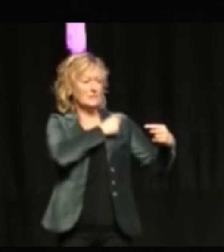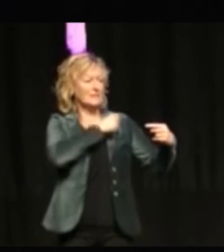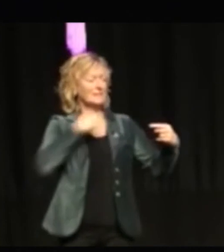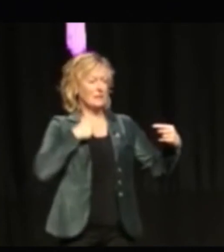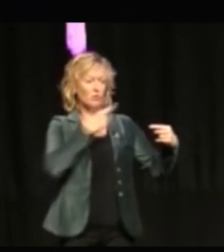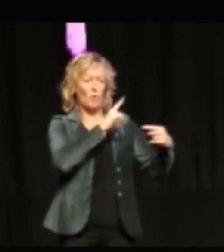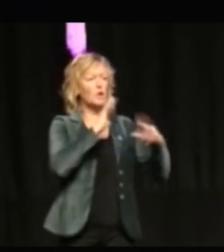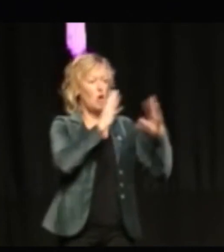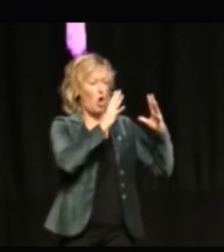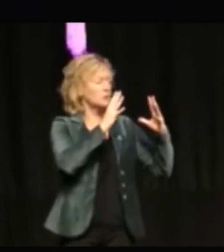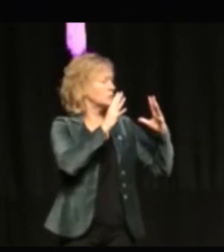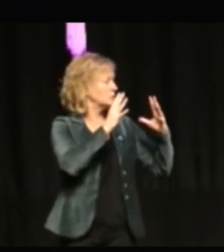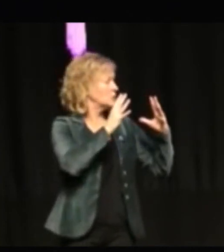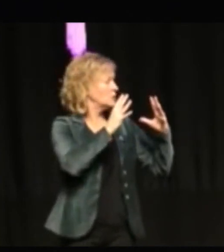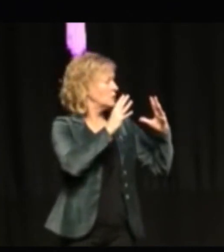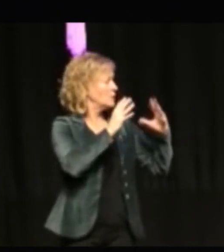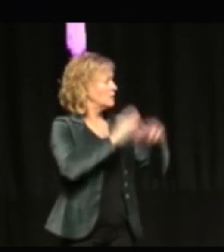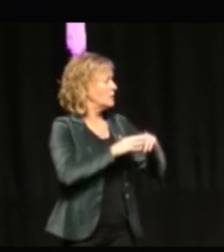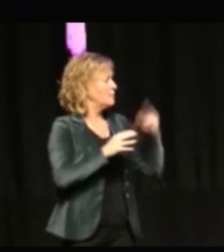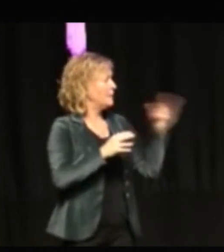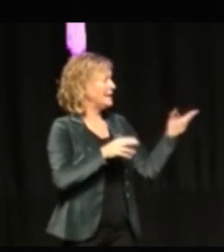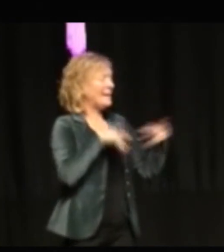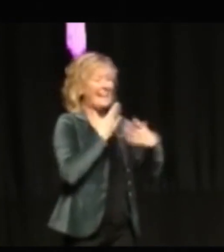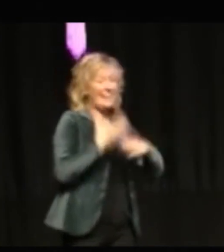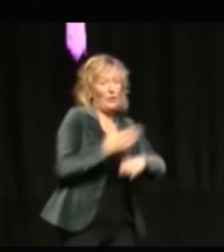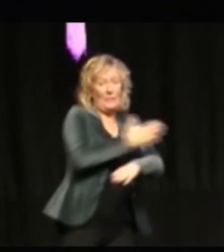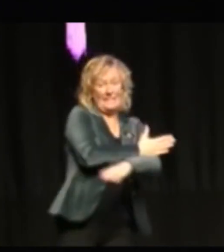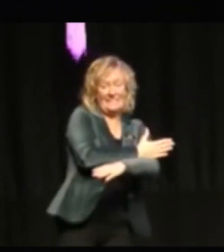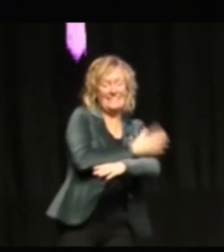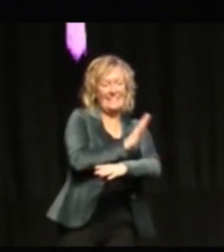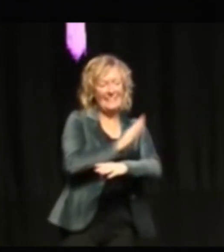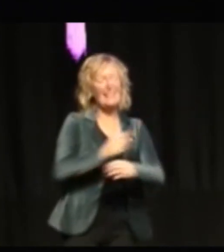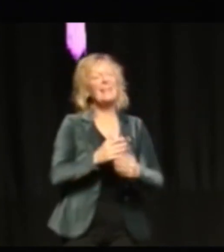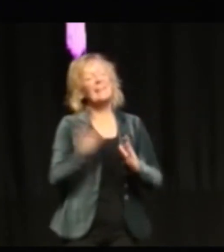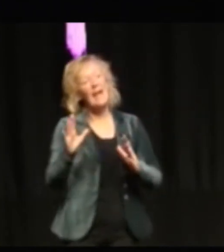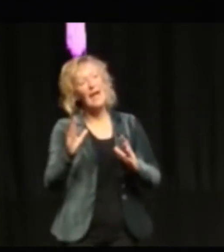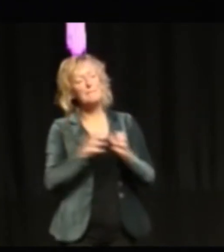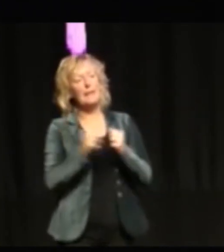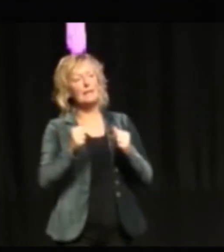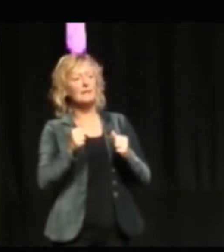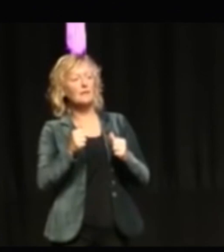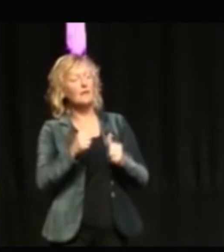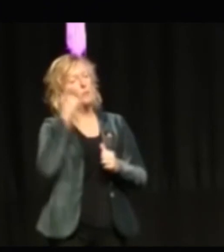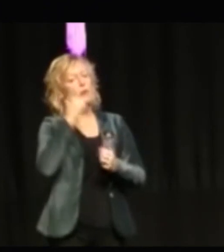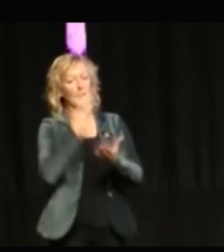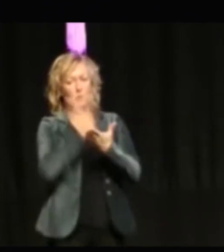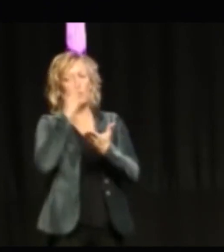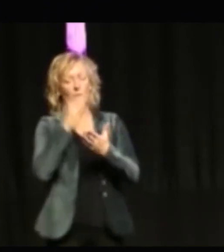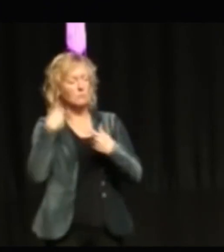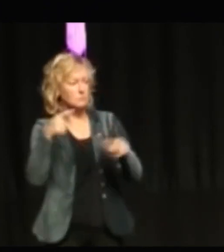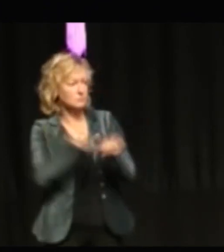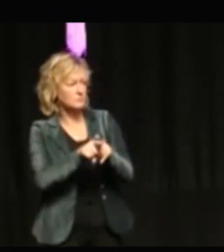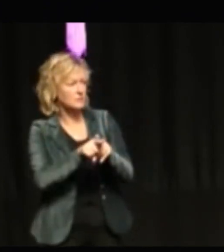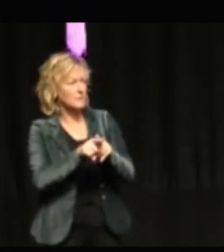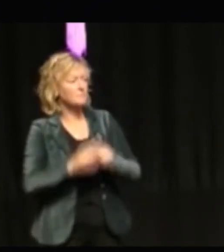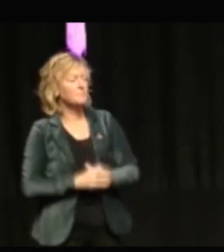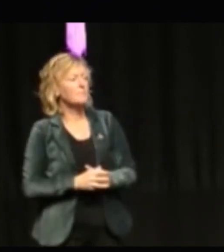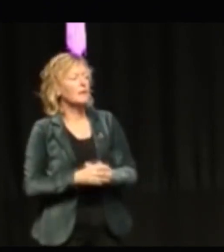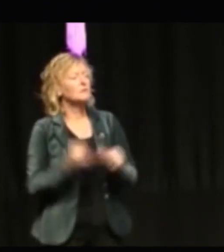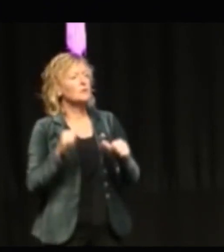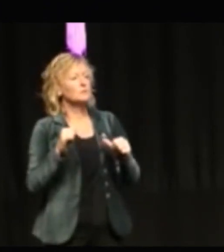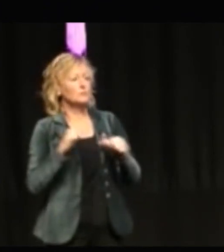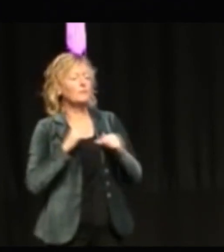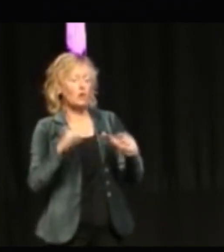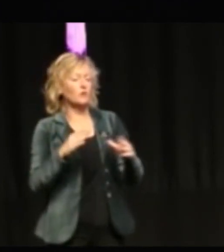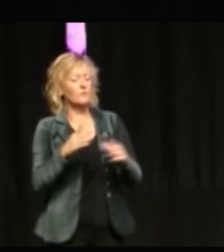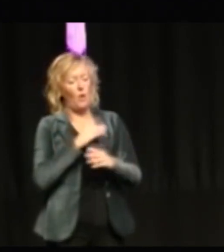quite clear that they... But not when they were in power before that. No. So we still have a lot of hope that they